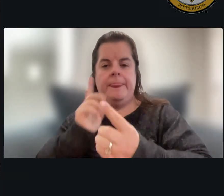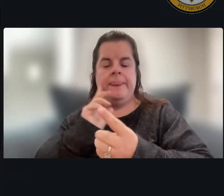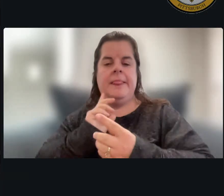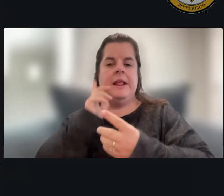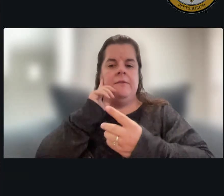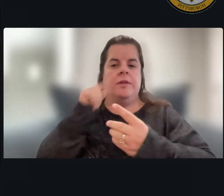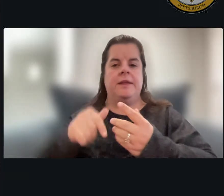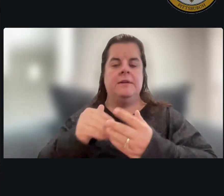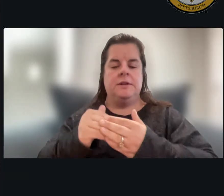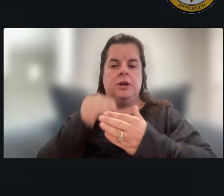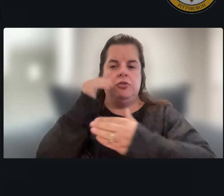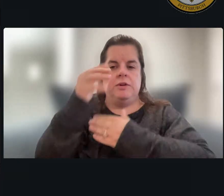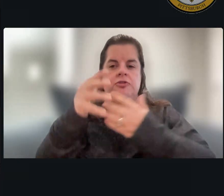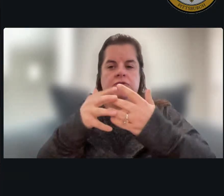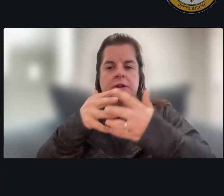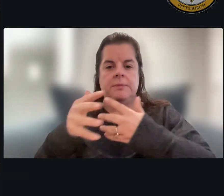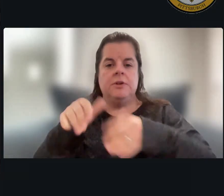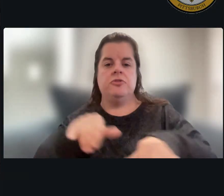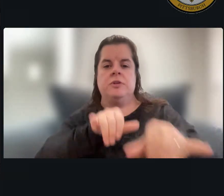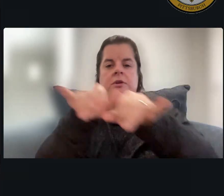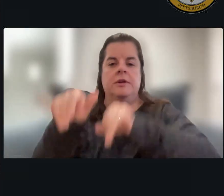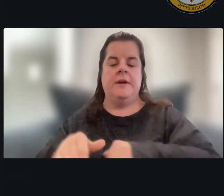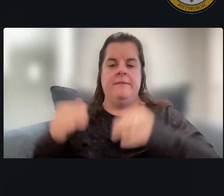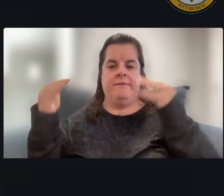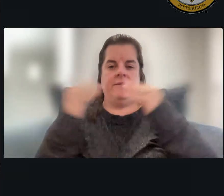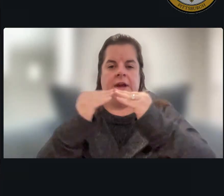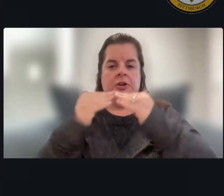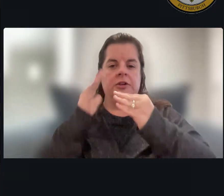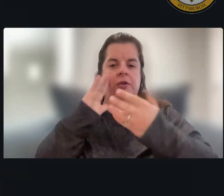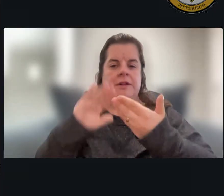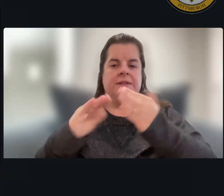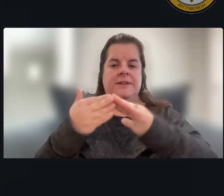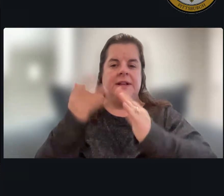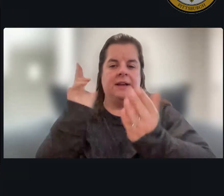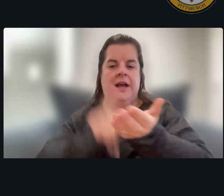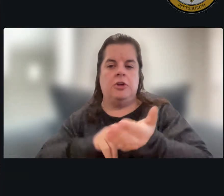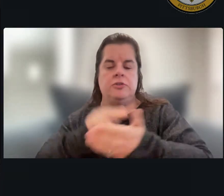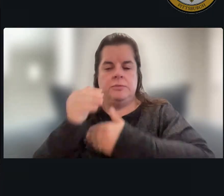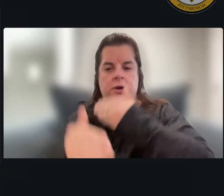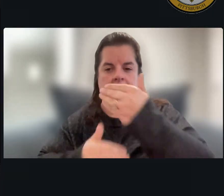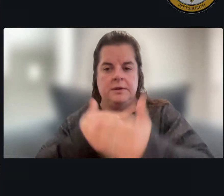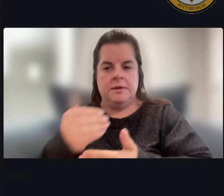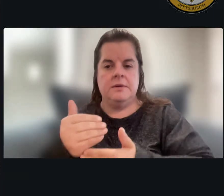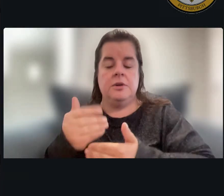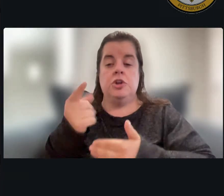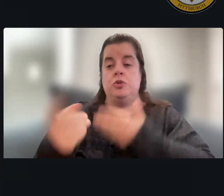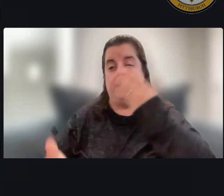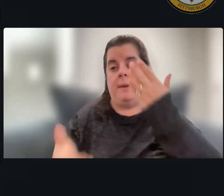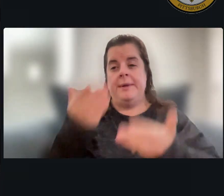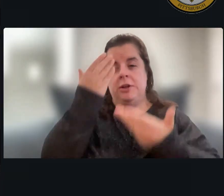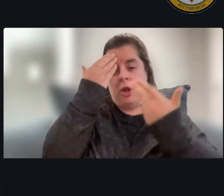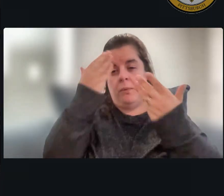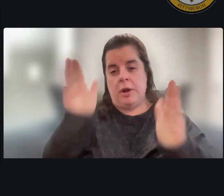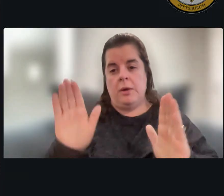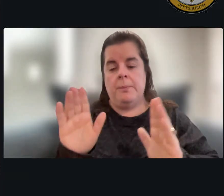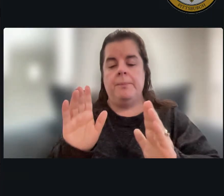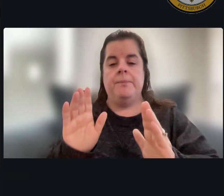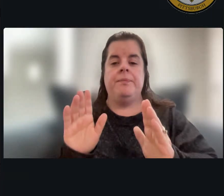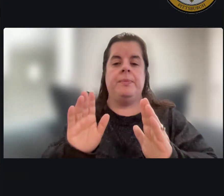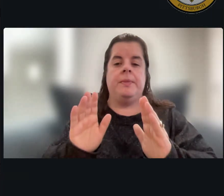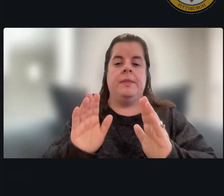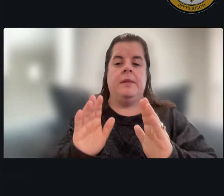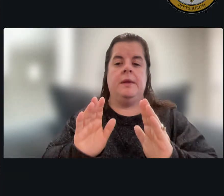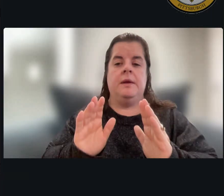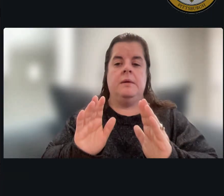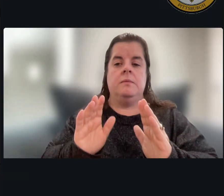increased transparency, standardization, and fairness in the city's contracting processes. You all may not be aware of this. You might be aware of it.